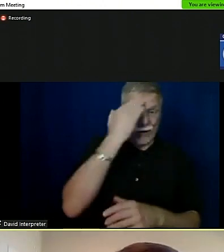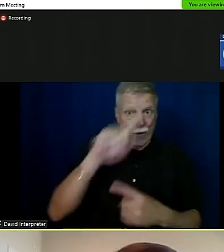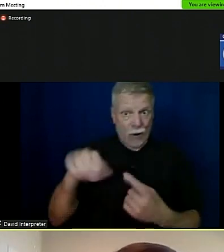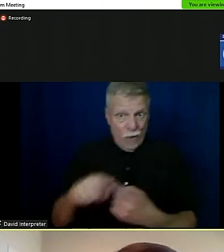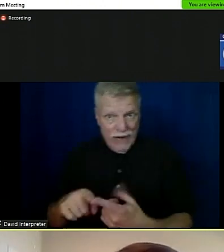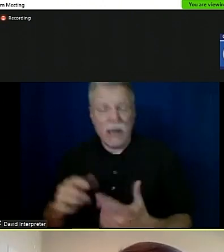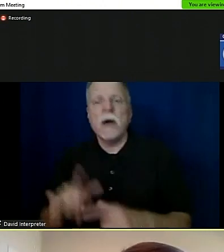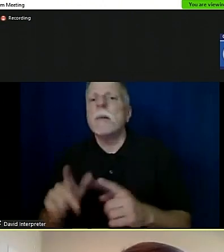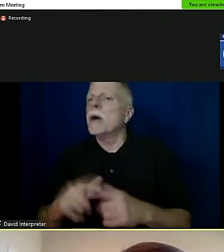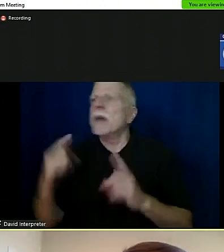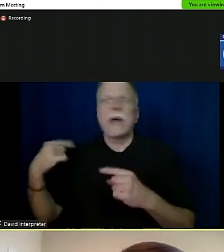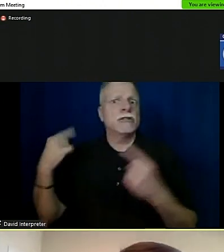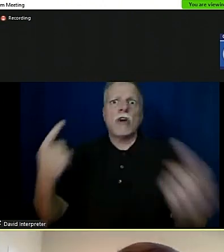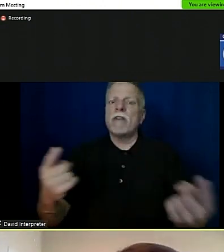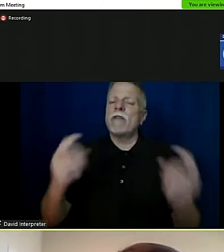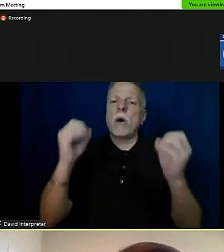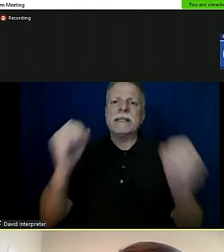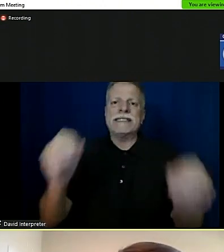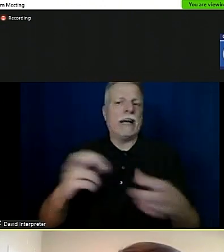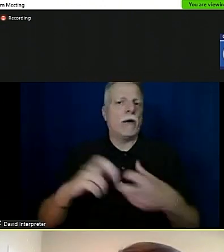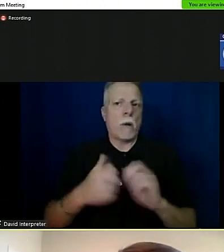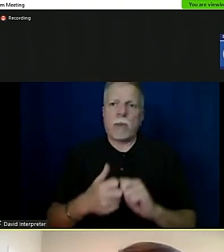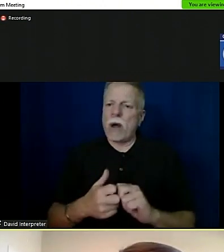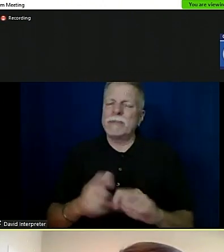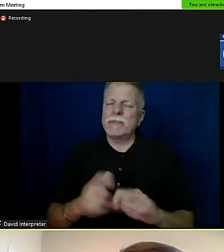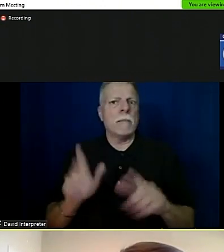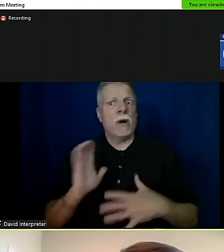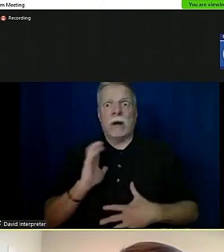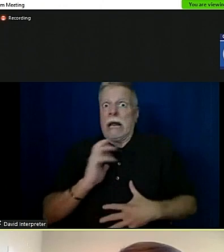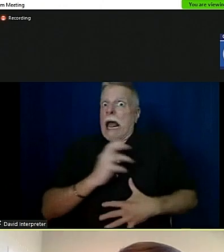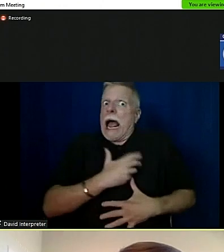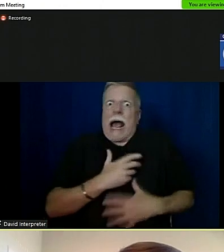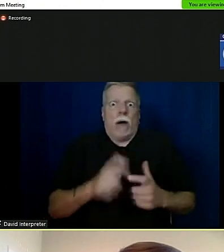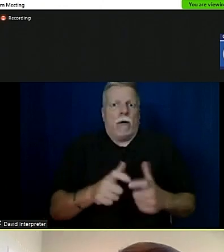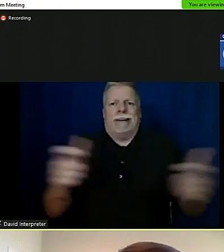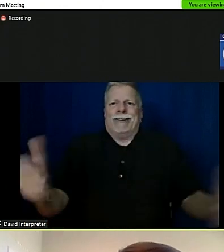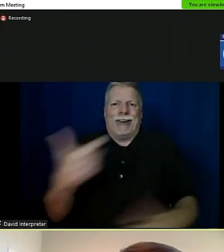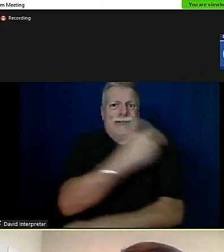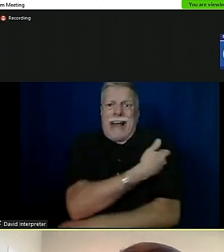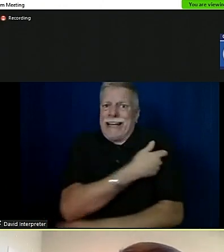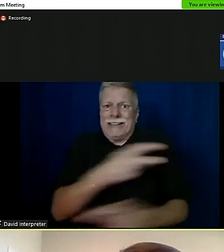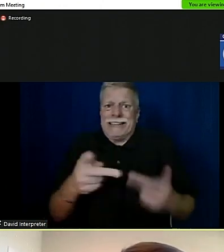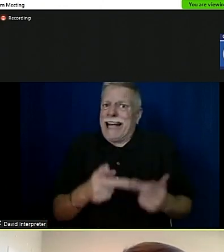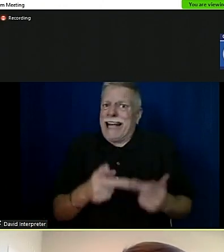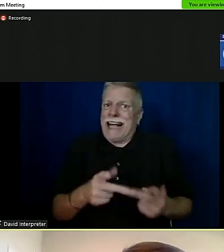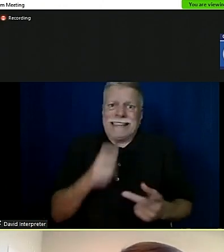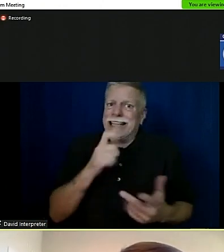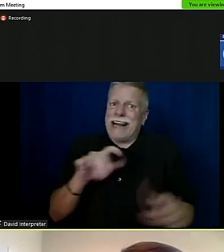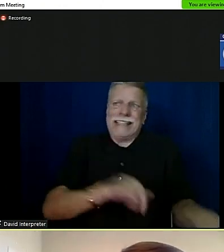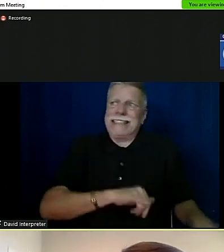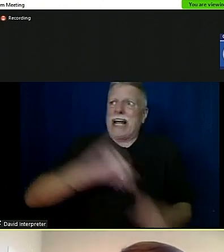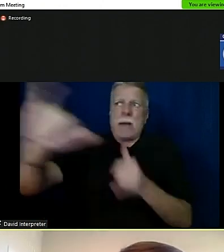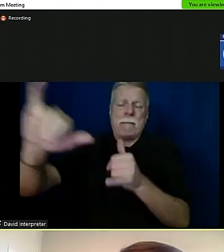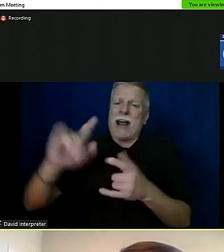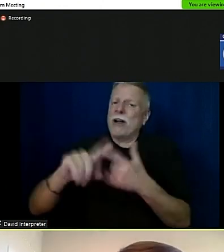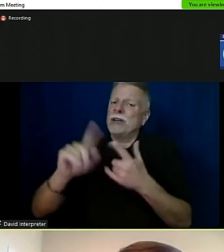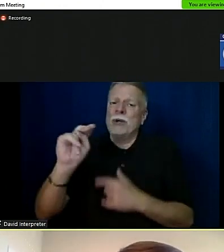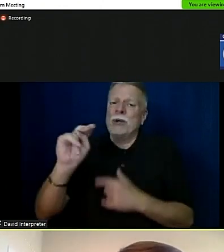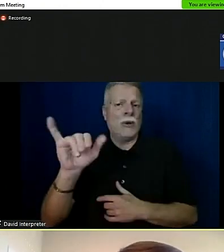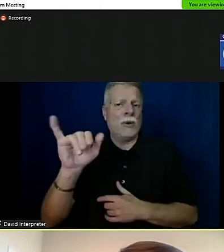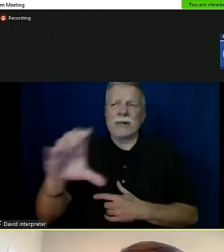zero problems, but ours is certainly not as big as New York is talking. We're talking UC Health is the largest so far